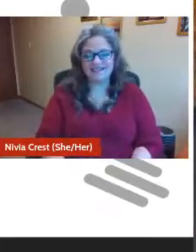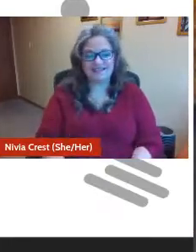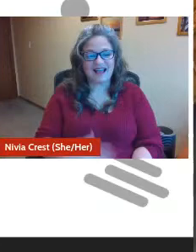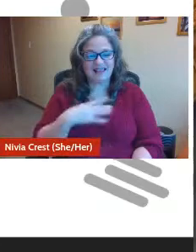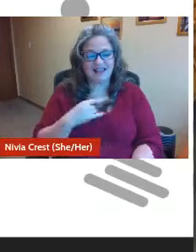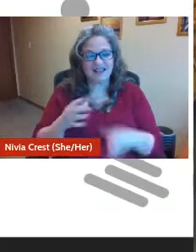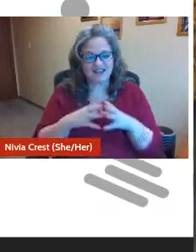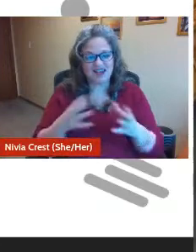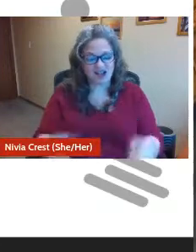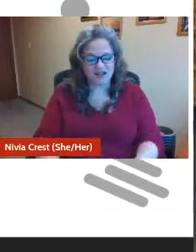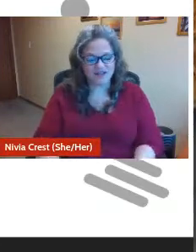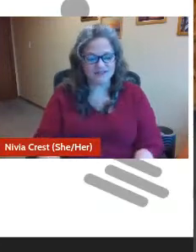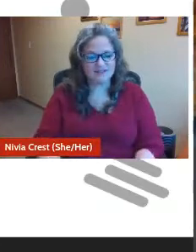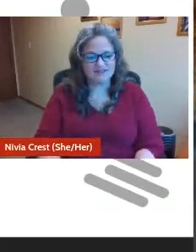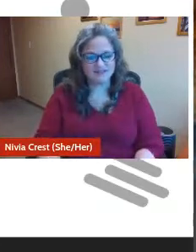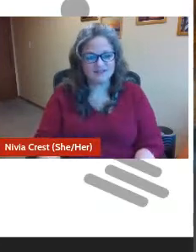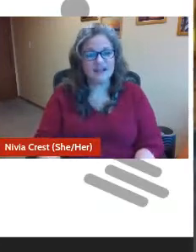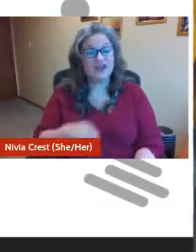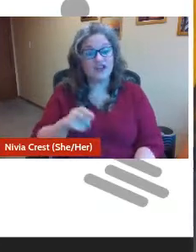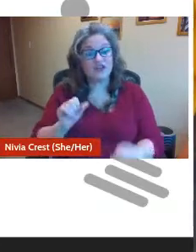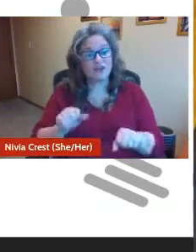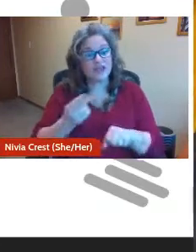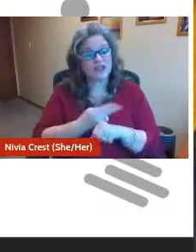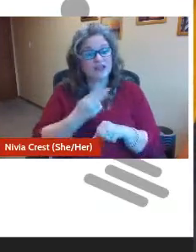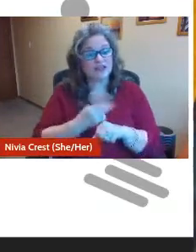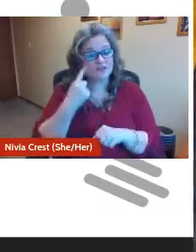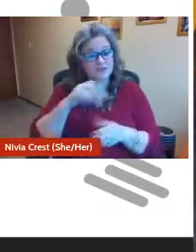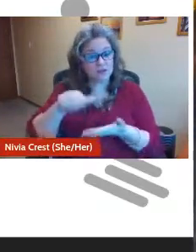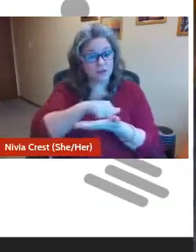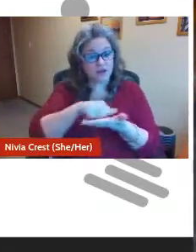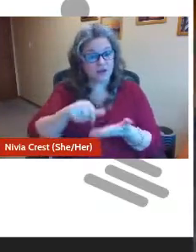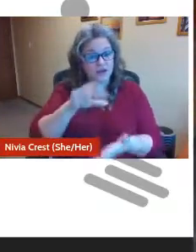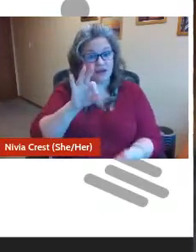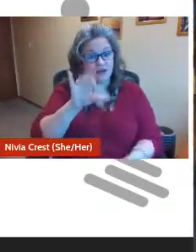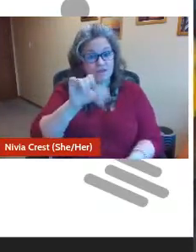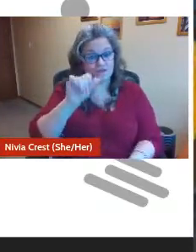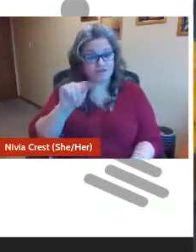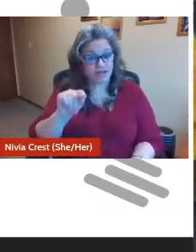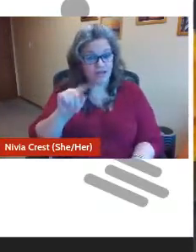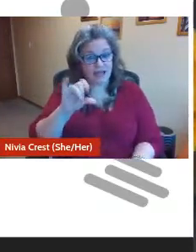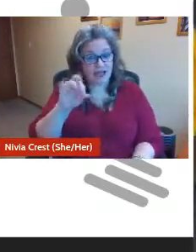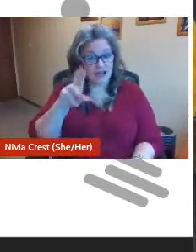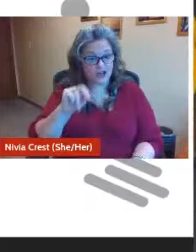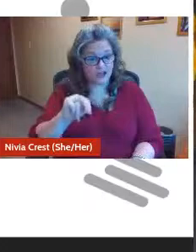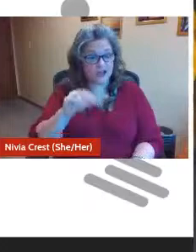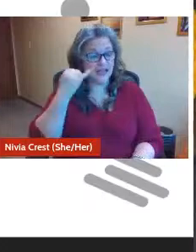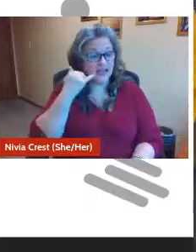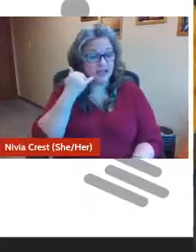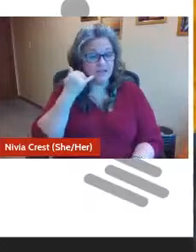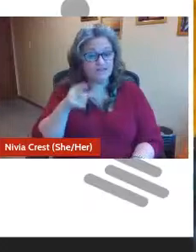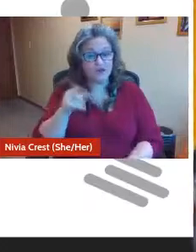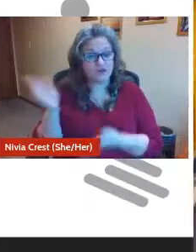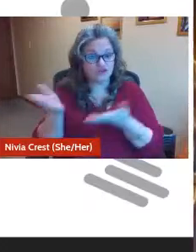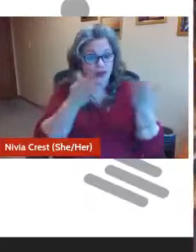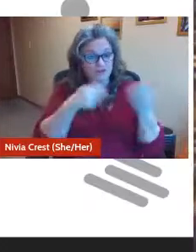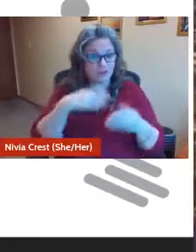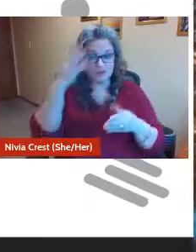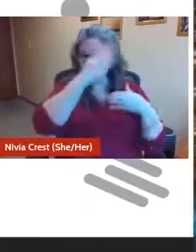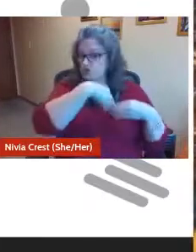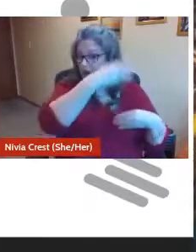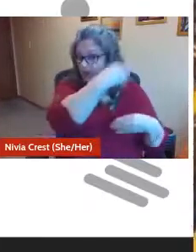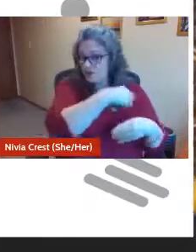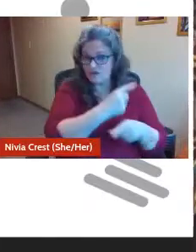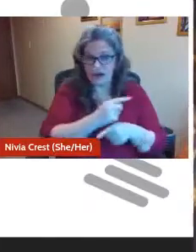lot. Yeah. I mean, you could even use that for a flat iron. Yeah. You know, if you're traveling with your straightener. Now, I don't personally